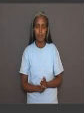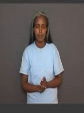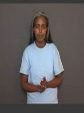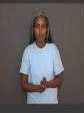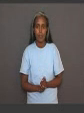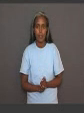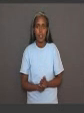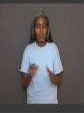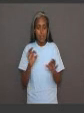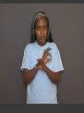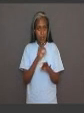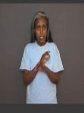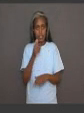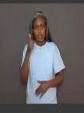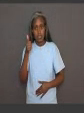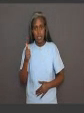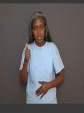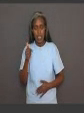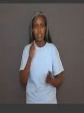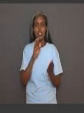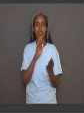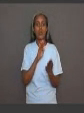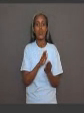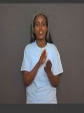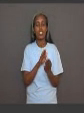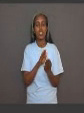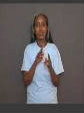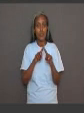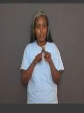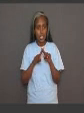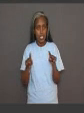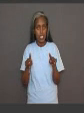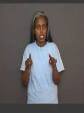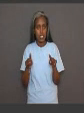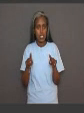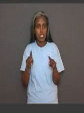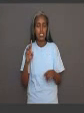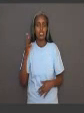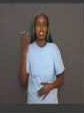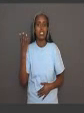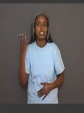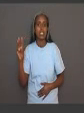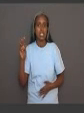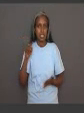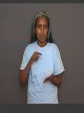For Factory A, the coefficient of variation is